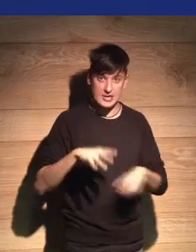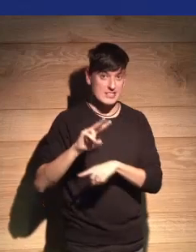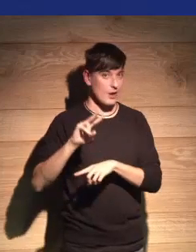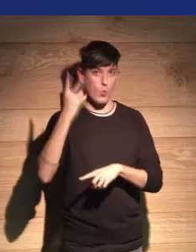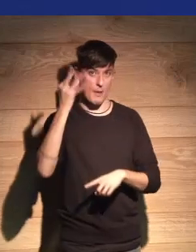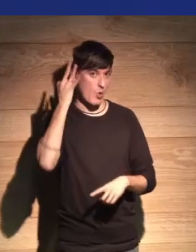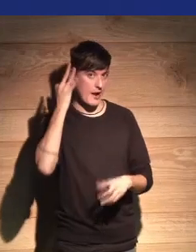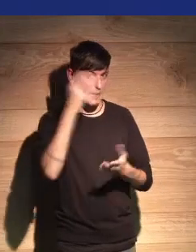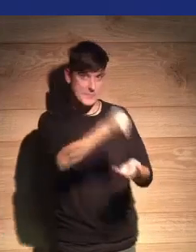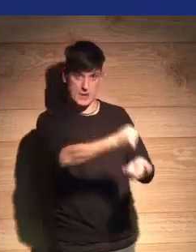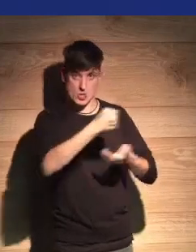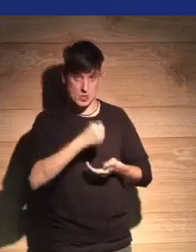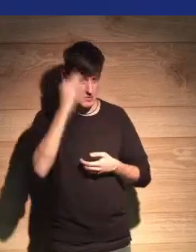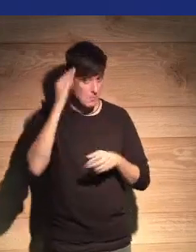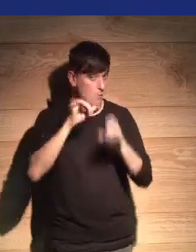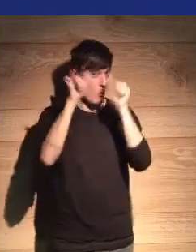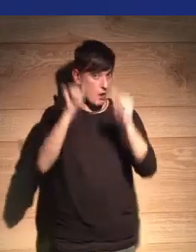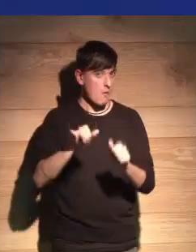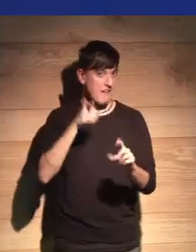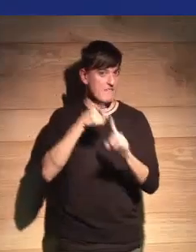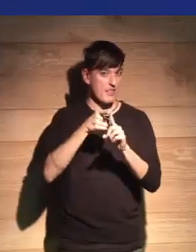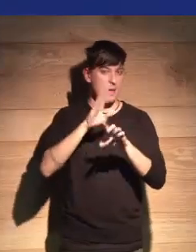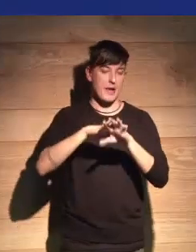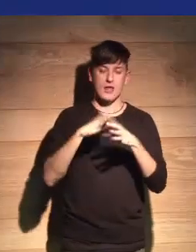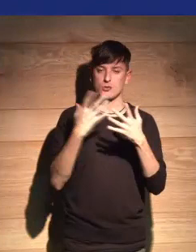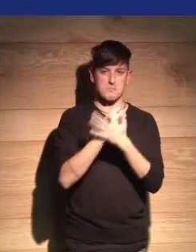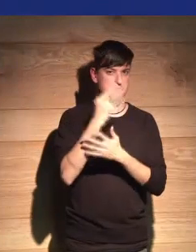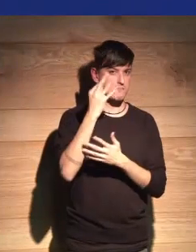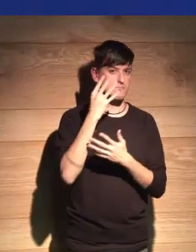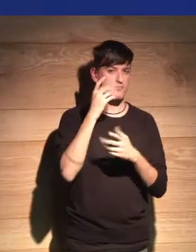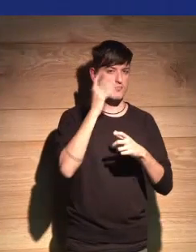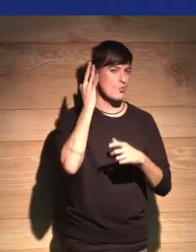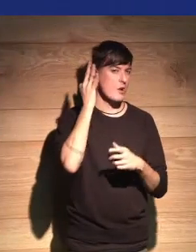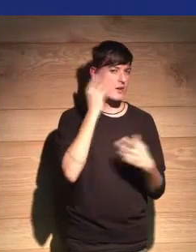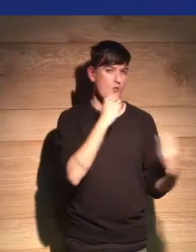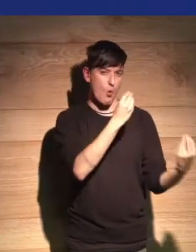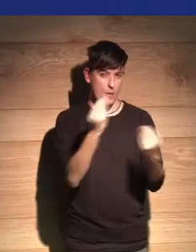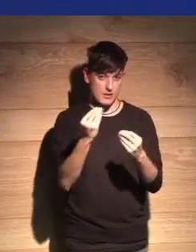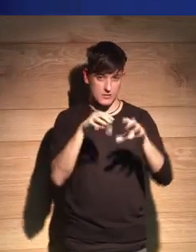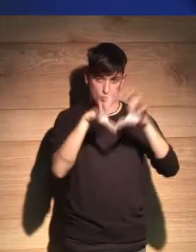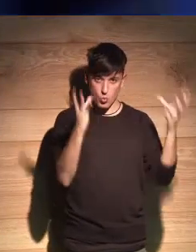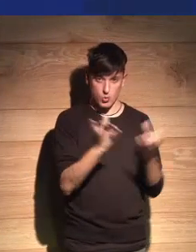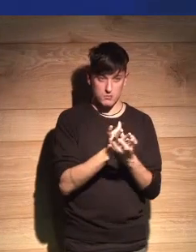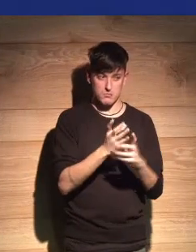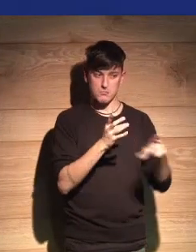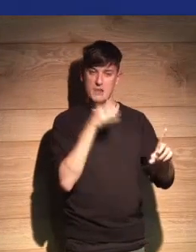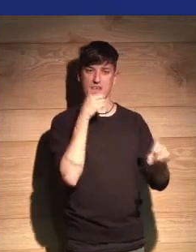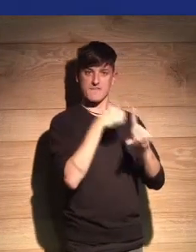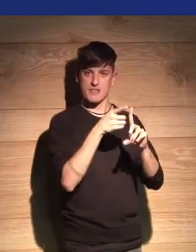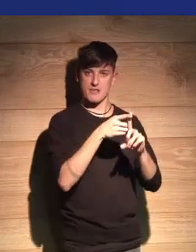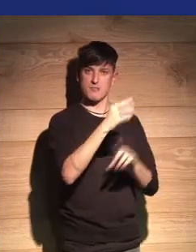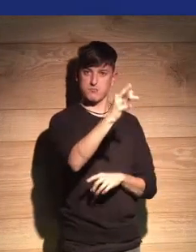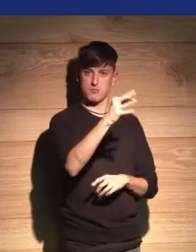the Nobel Award for Economics in the whole history of the